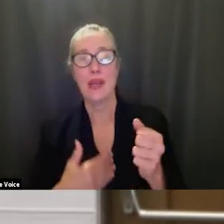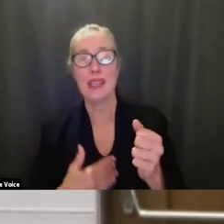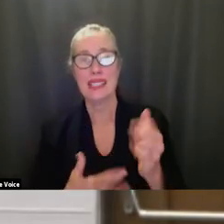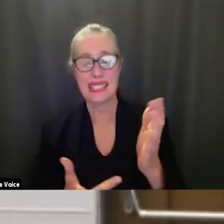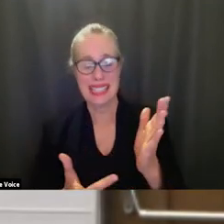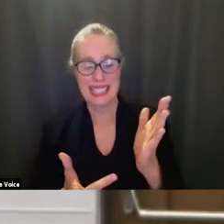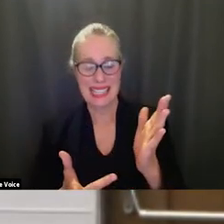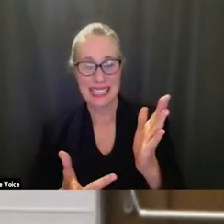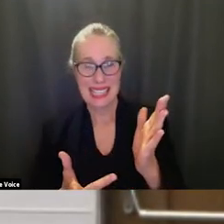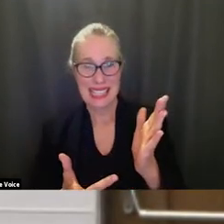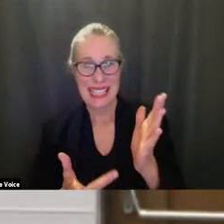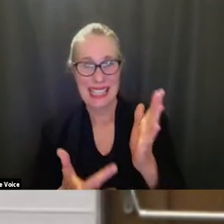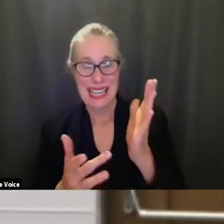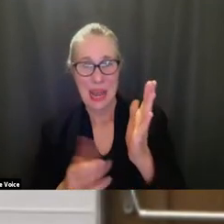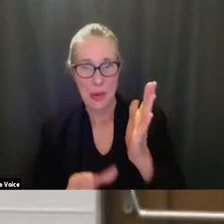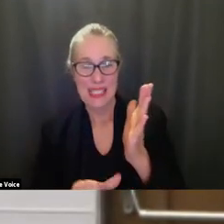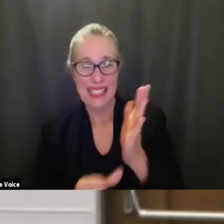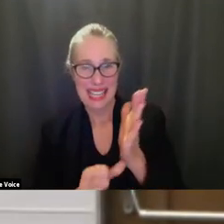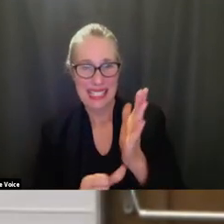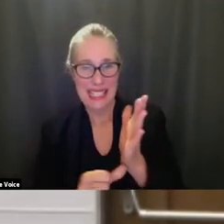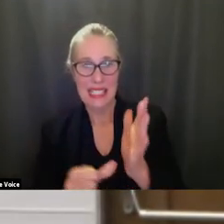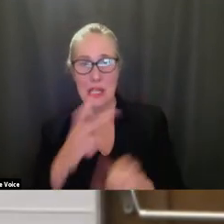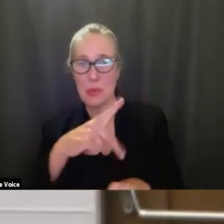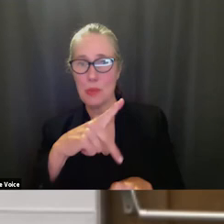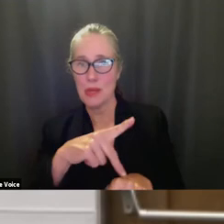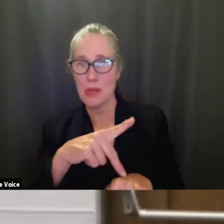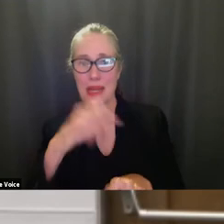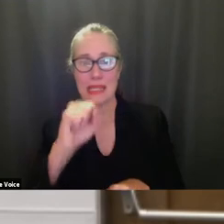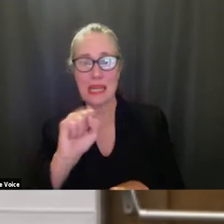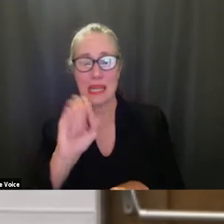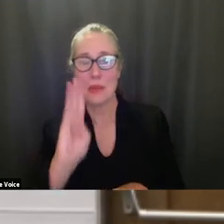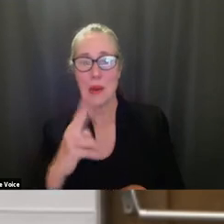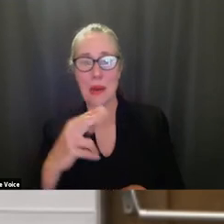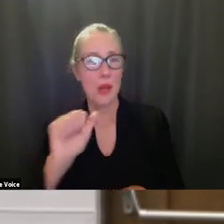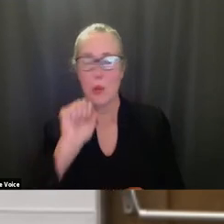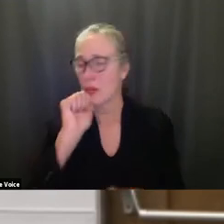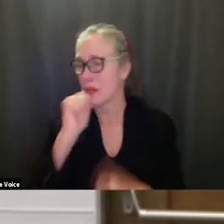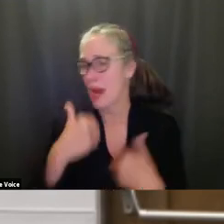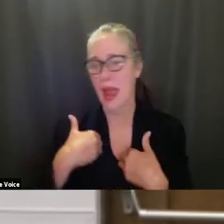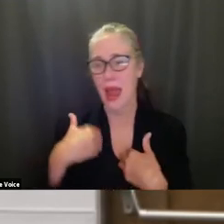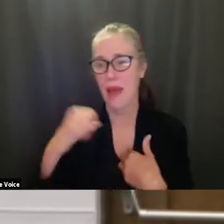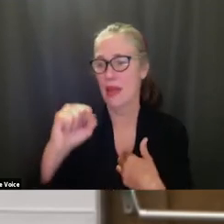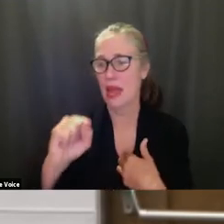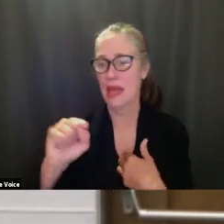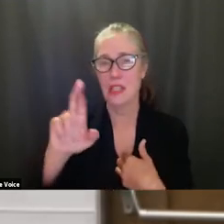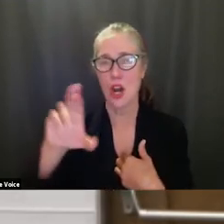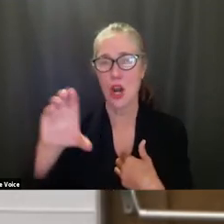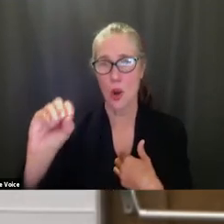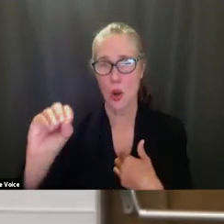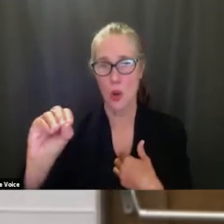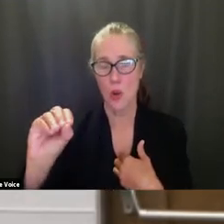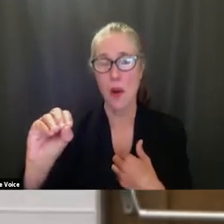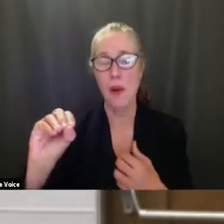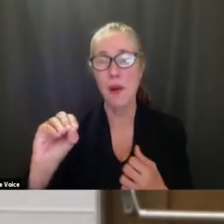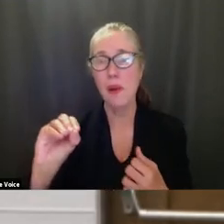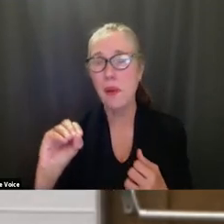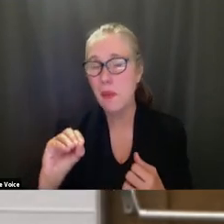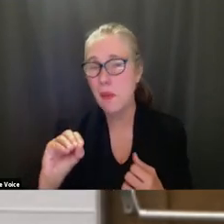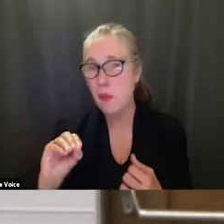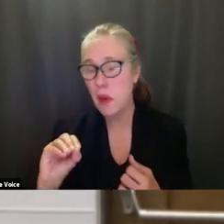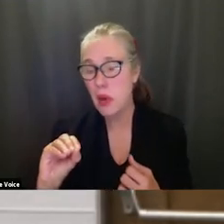high for three years we did not have an sro at that time that forced us